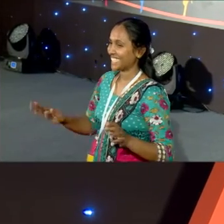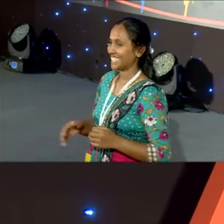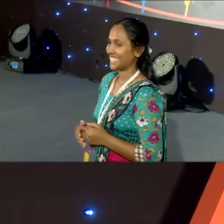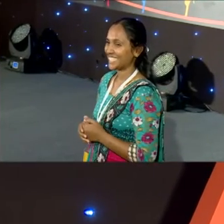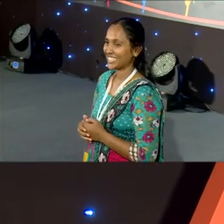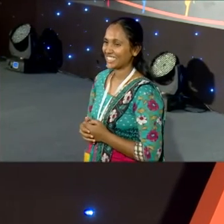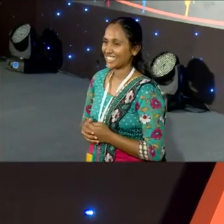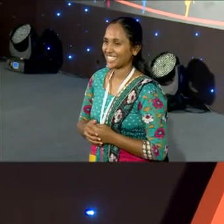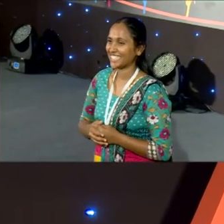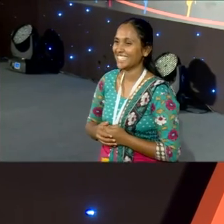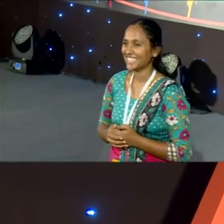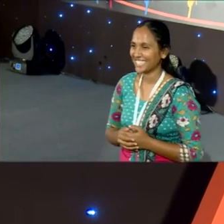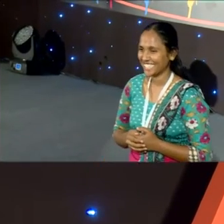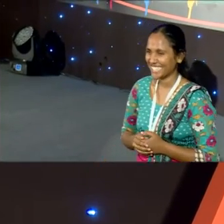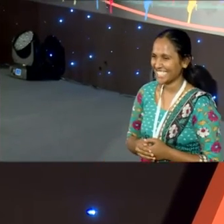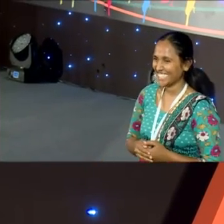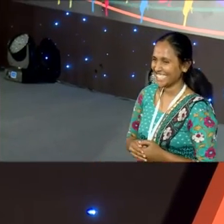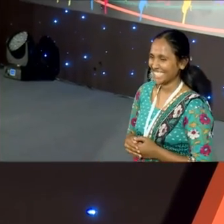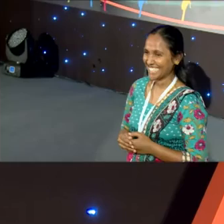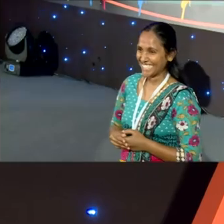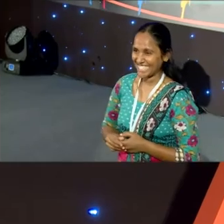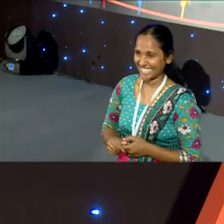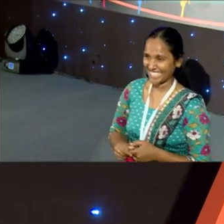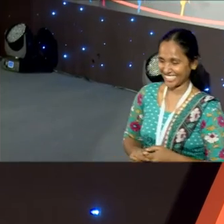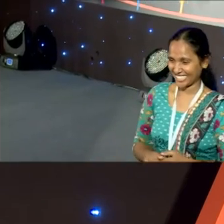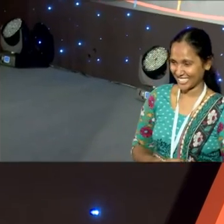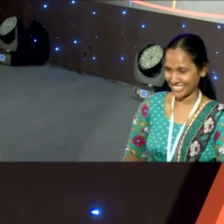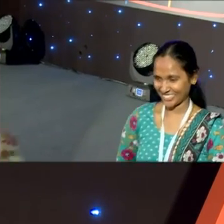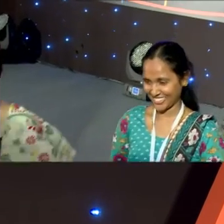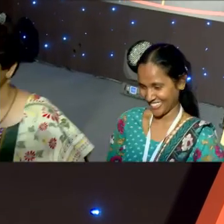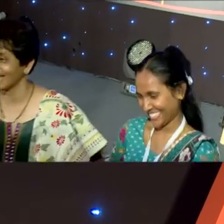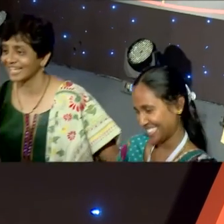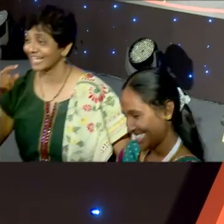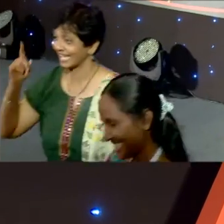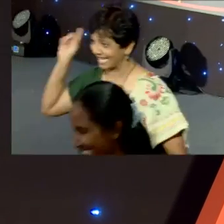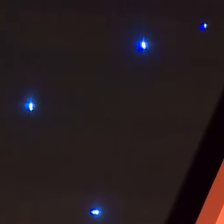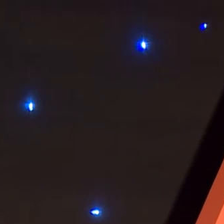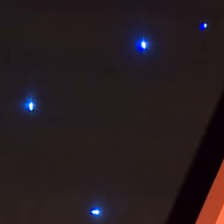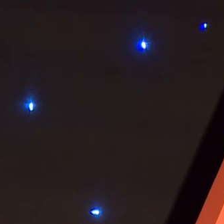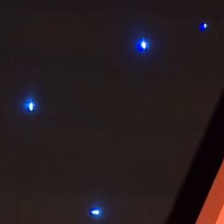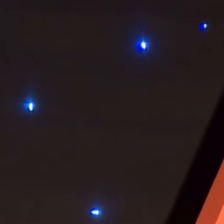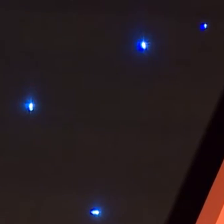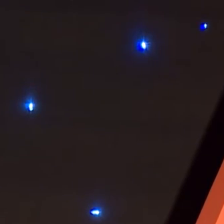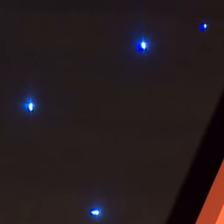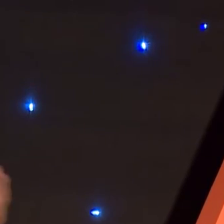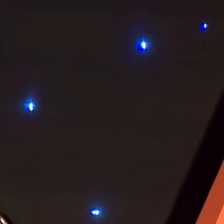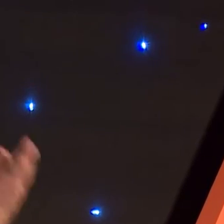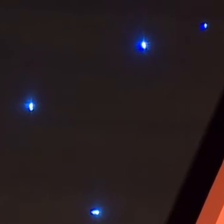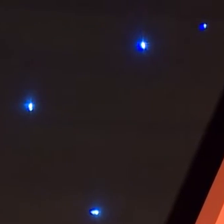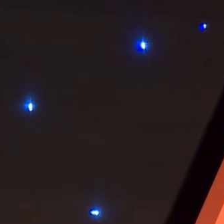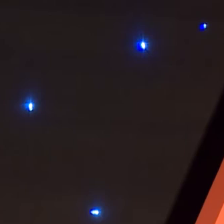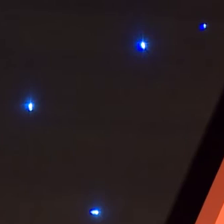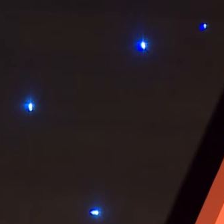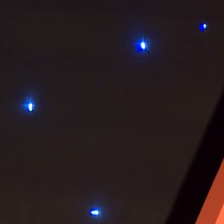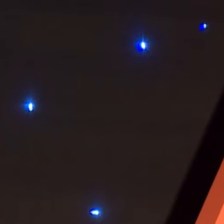I had no clue about advertising. But advertising had no clue about me either. And they didn't realize at that